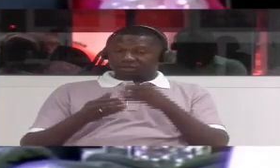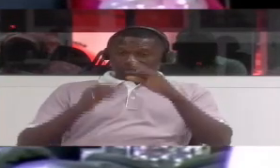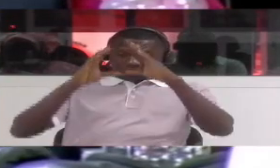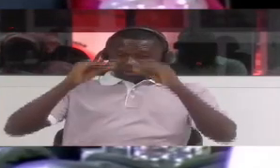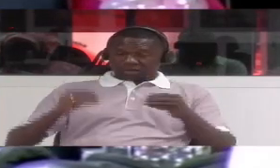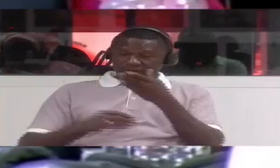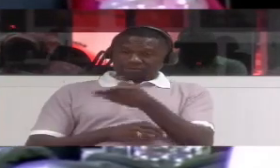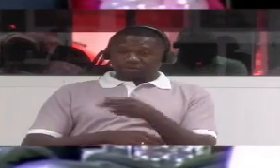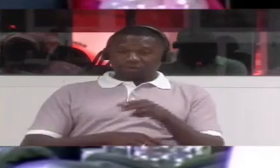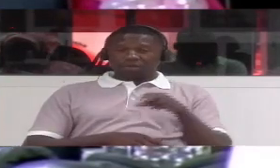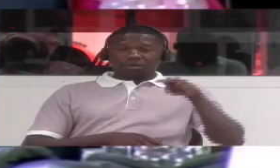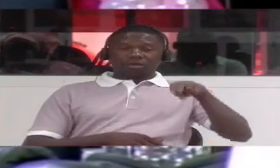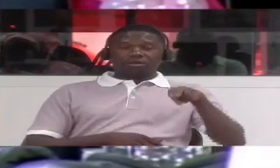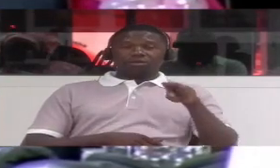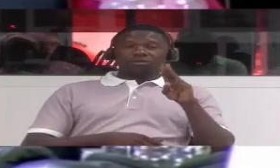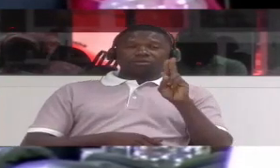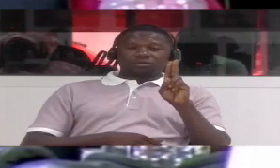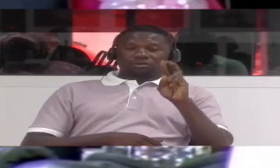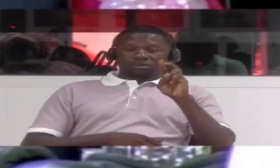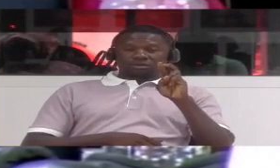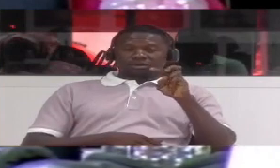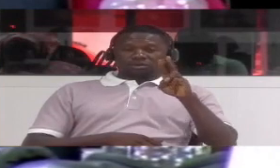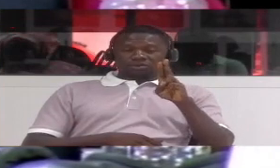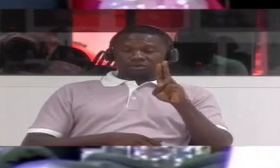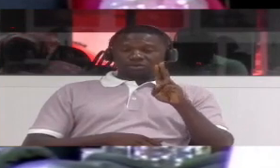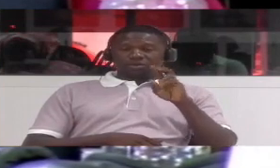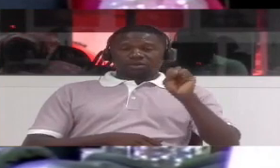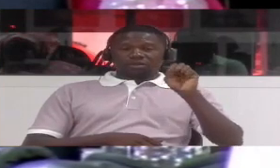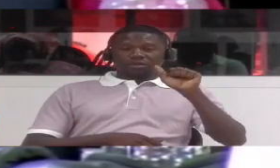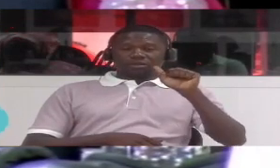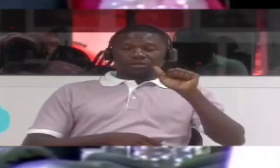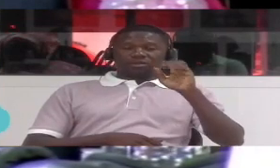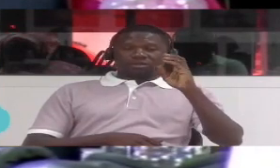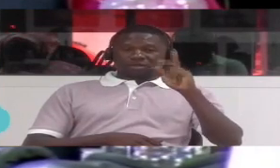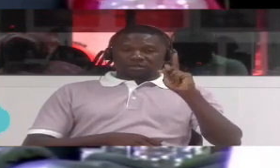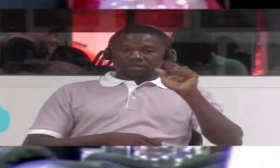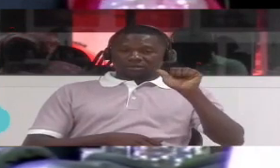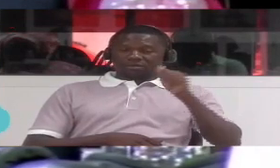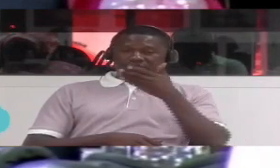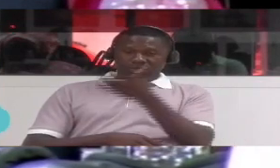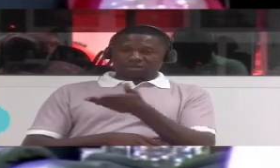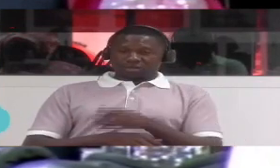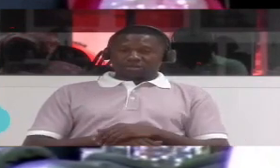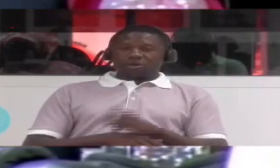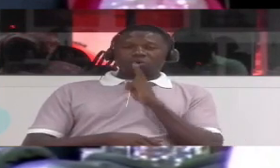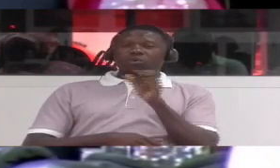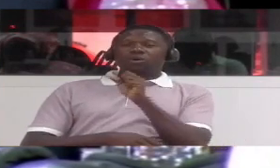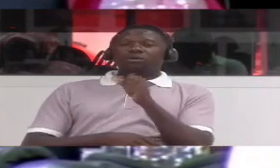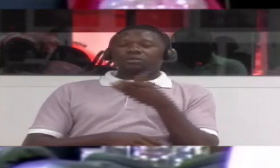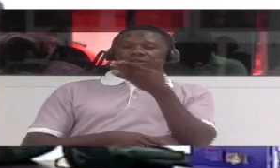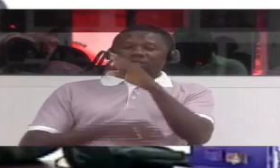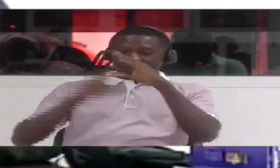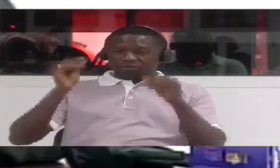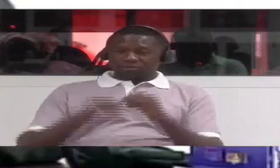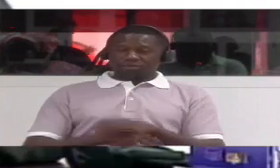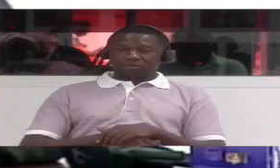Nuru Seka and Mr. Haidara were present. Yes. Who else was in that room? Tumbul Tamba and Malia